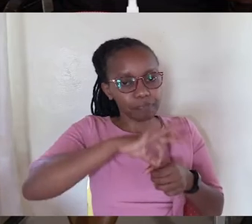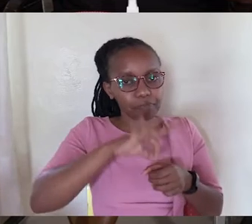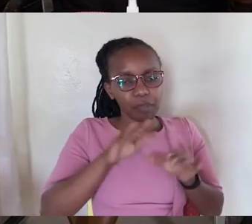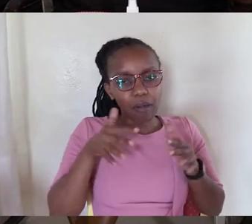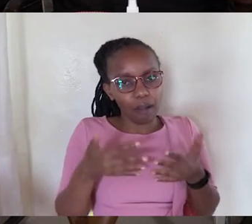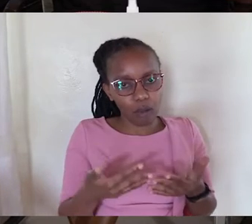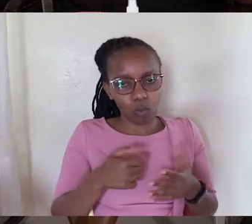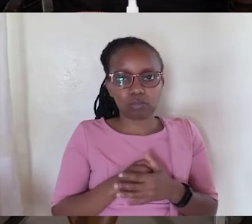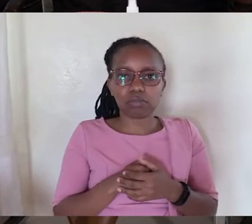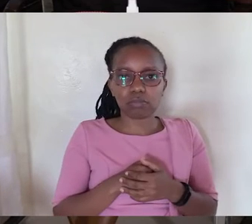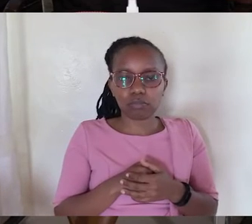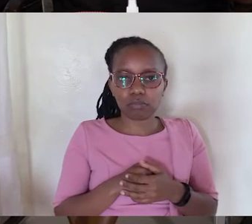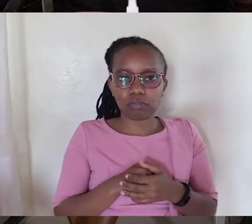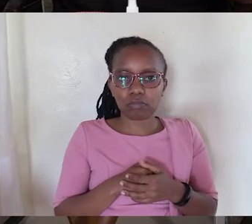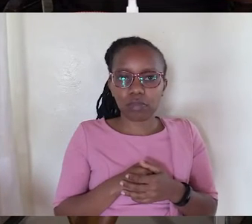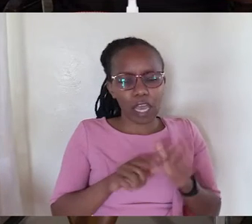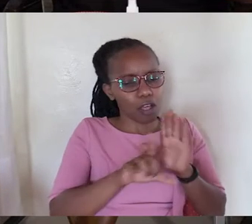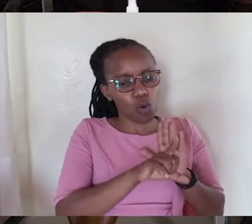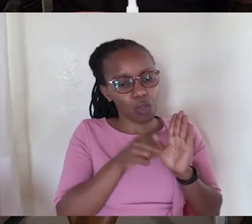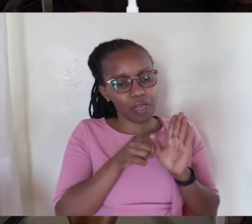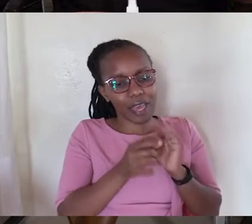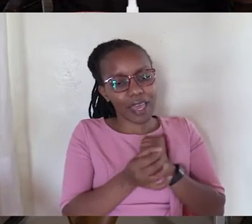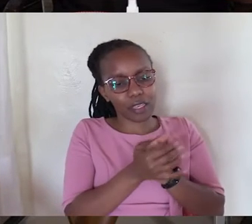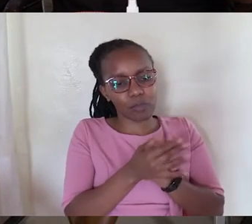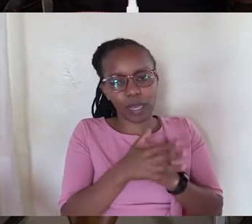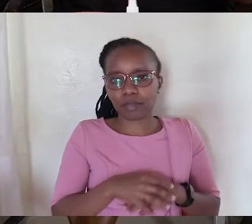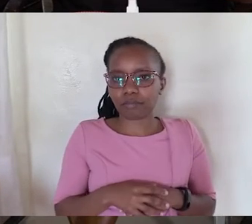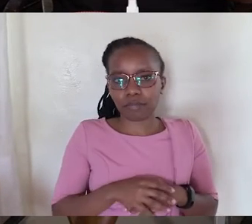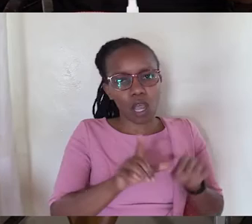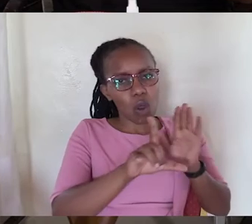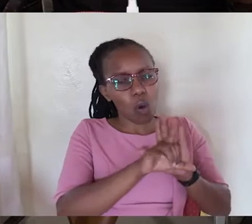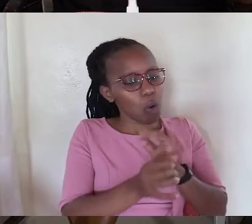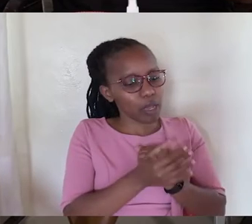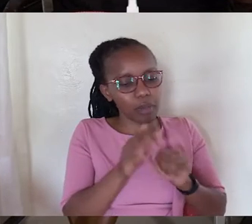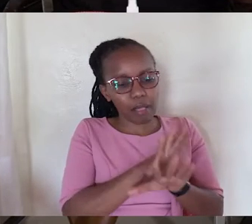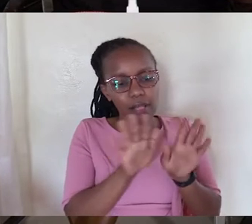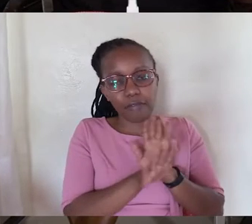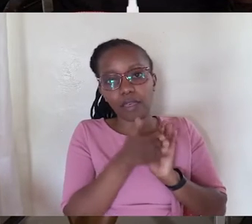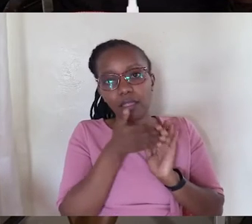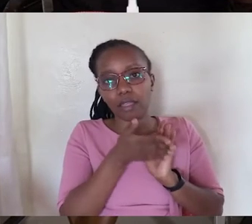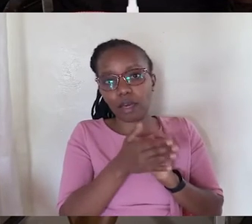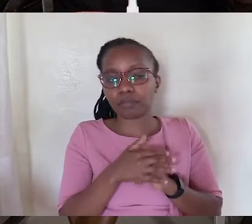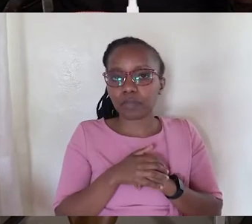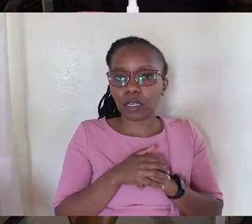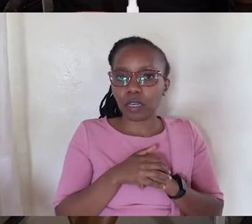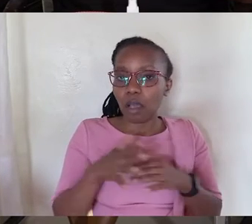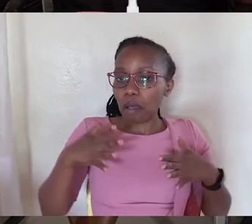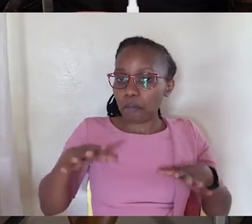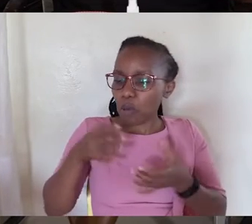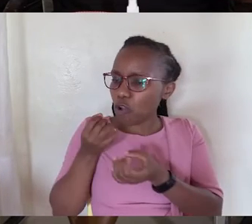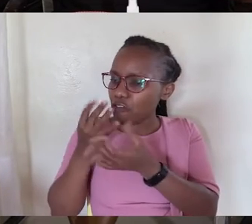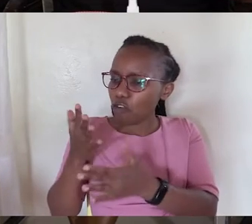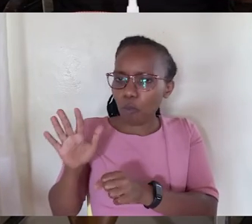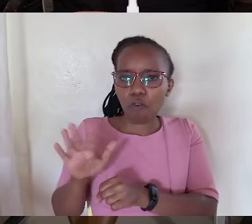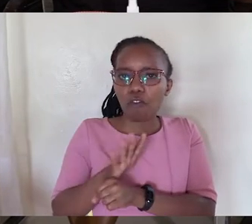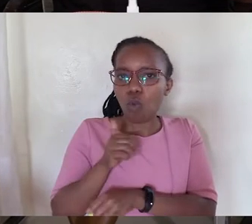all enshrined in the law. There is nothing out there. So we want people to be informed